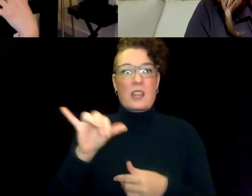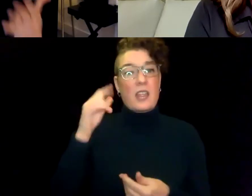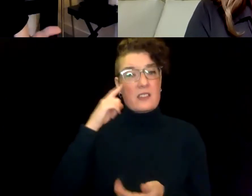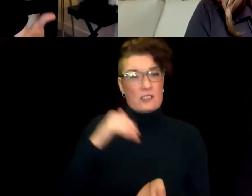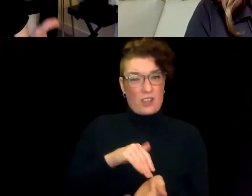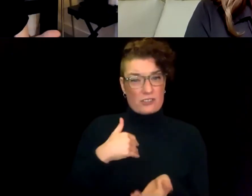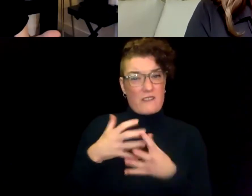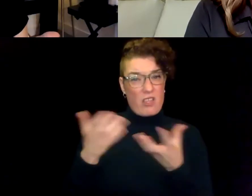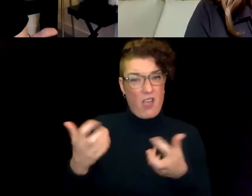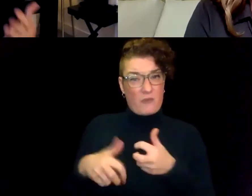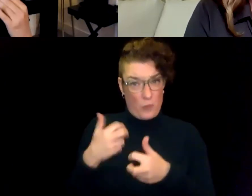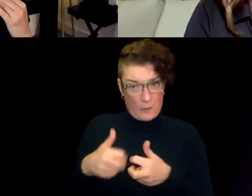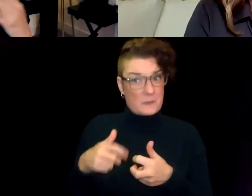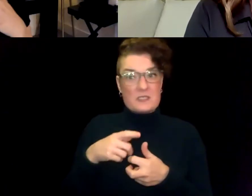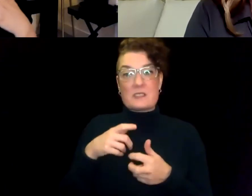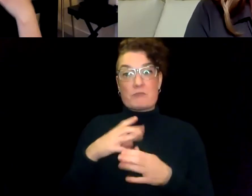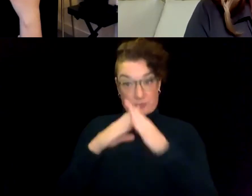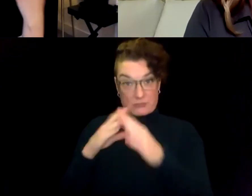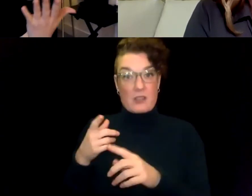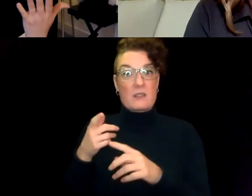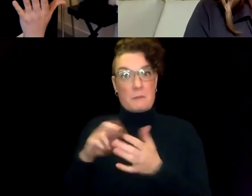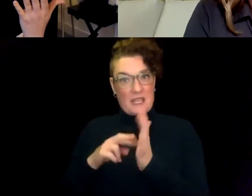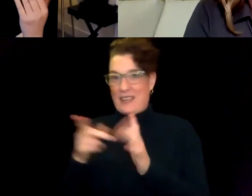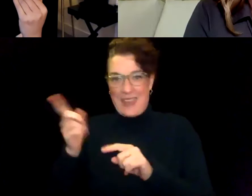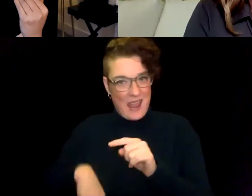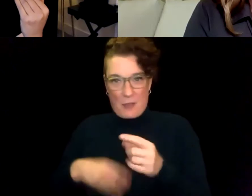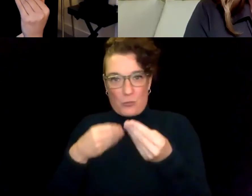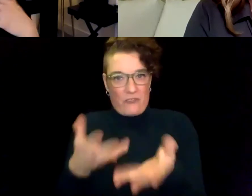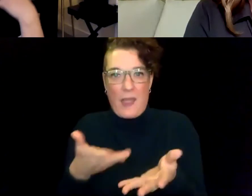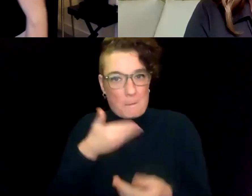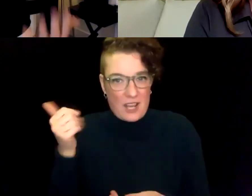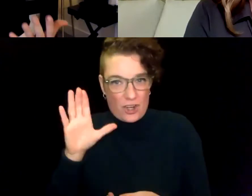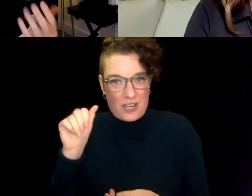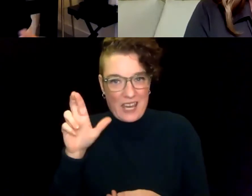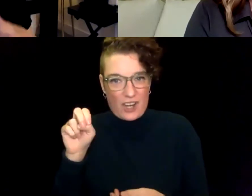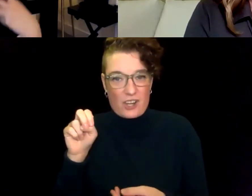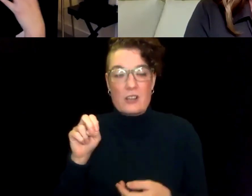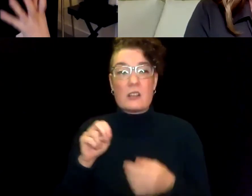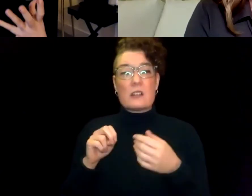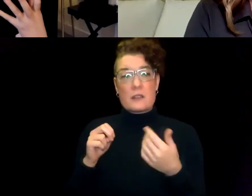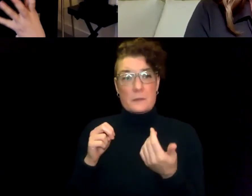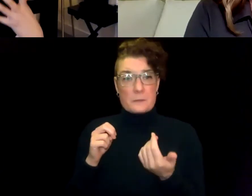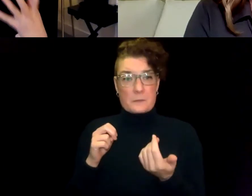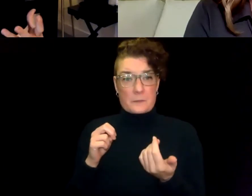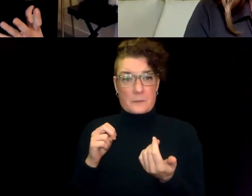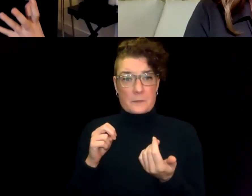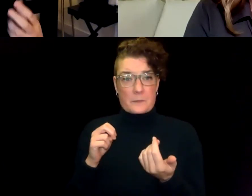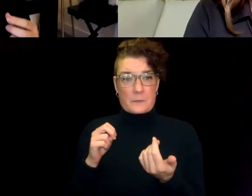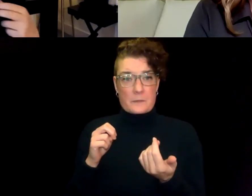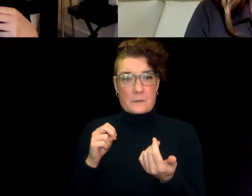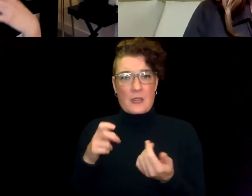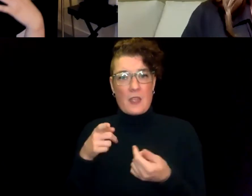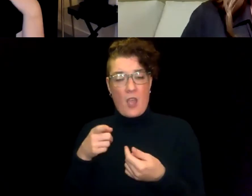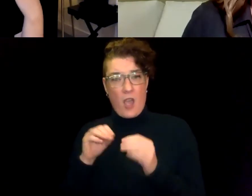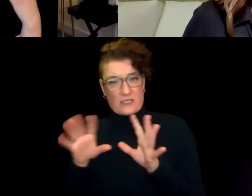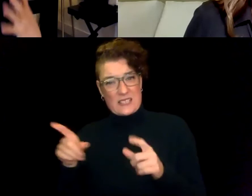care that they can provide. But it's hard for them to, you know, I mean, obviously their medical associations, different organizations can be advocates for them,